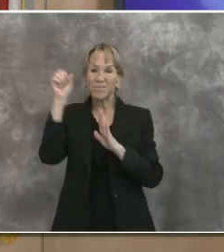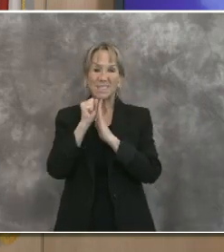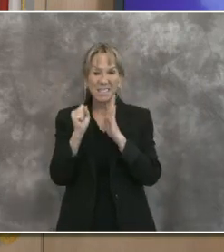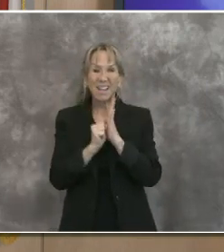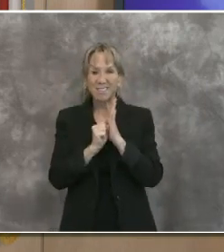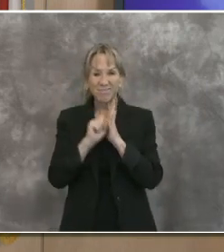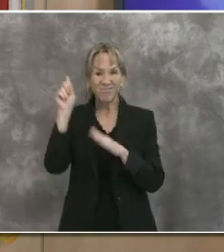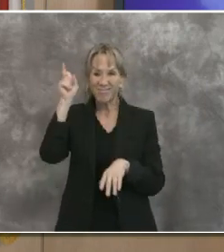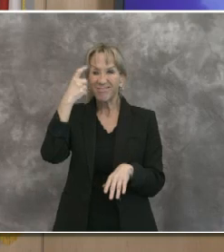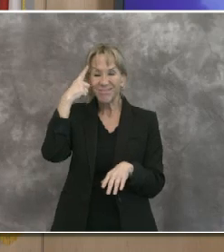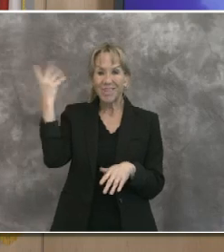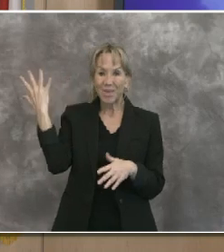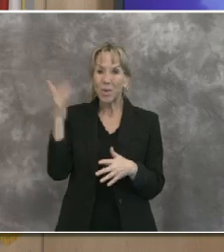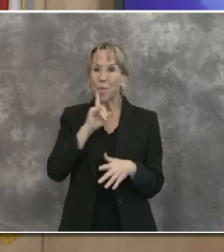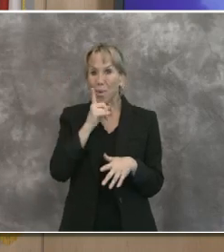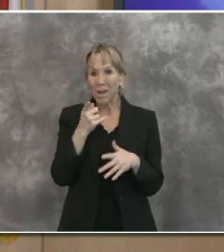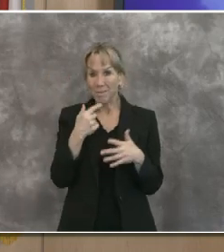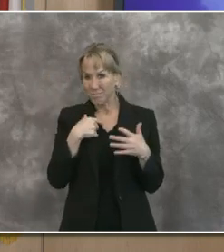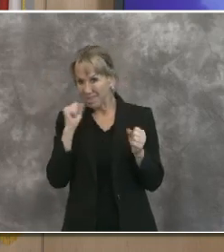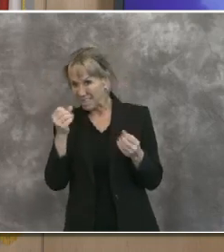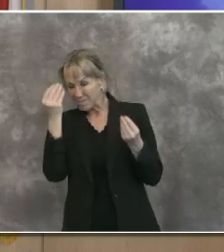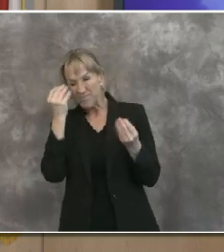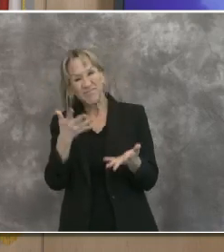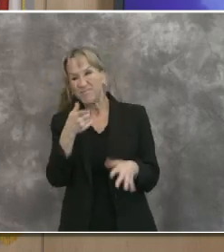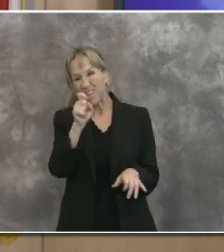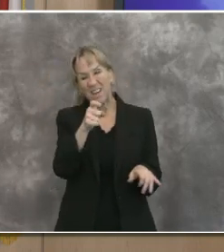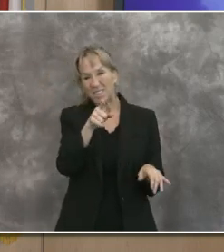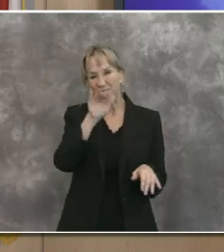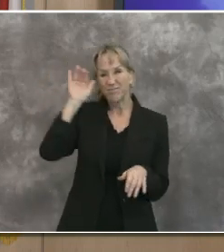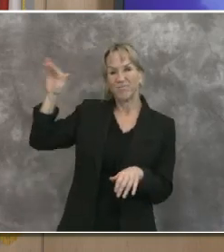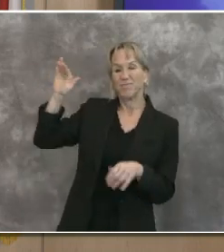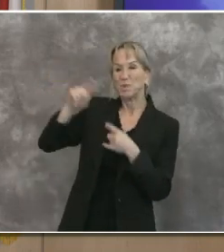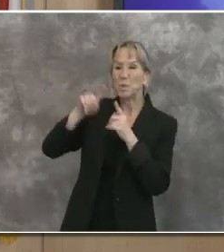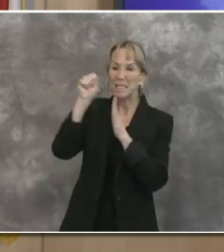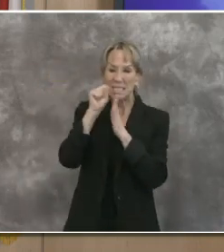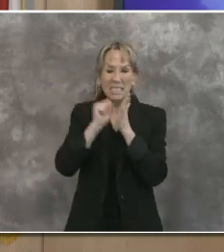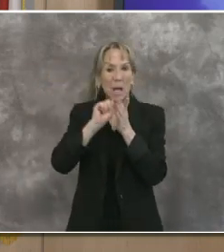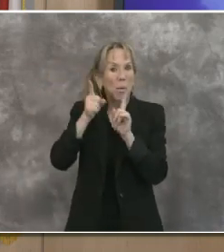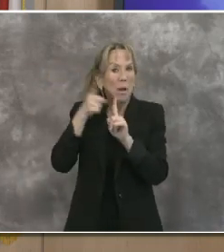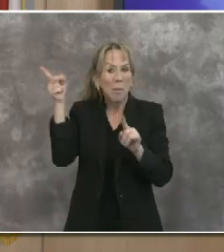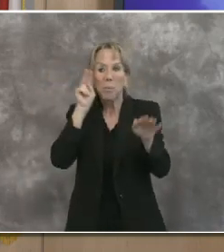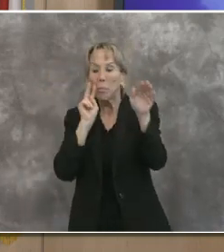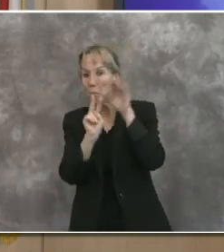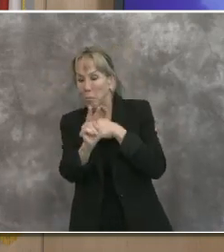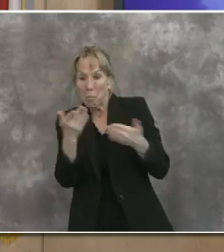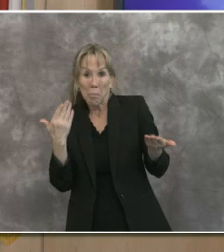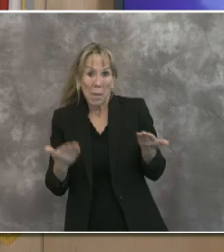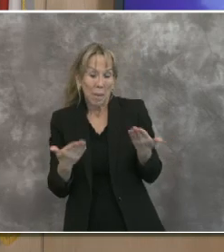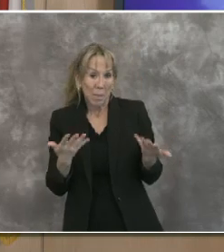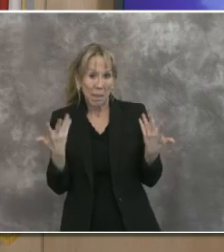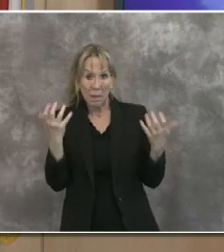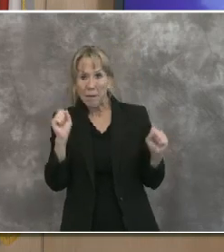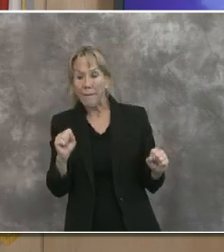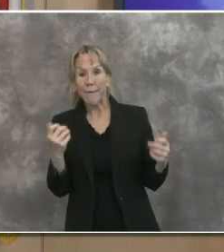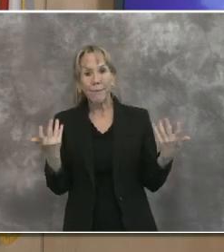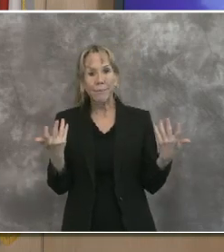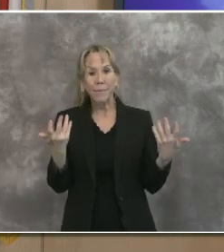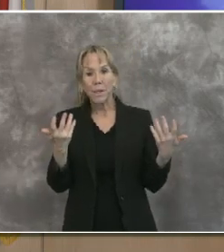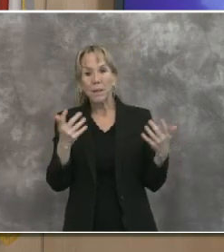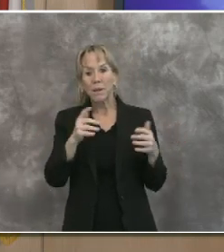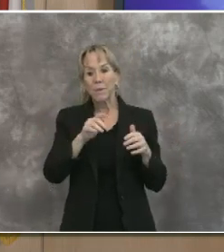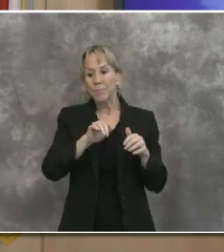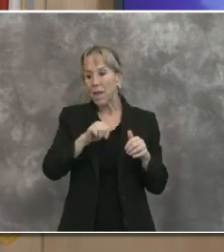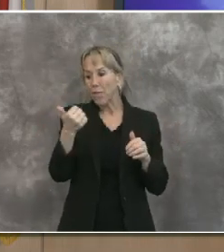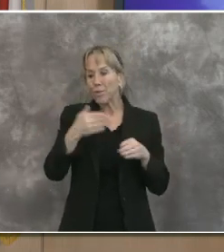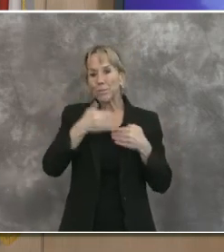we would really have to refer you to the state in terms of what they anticipate, when they think we may be able to go into additional